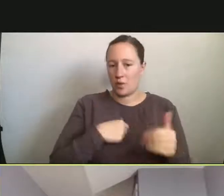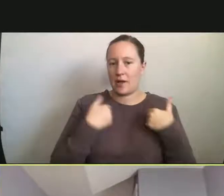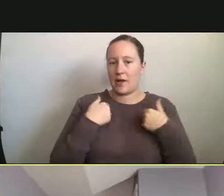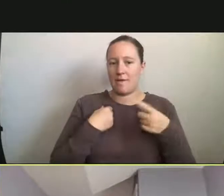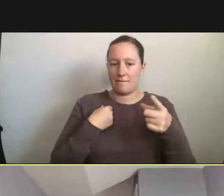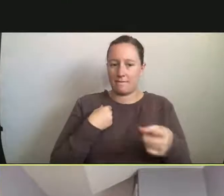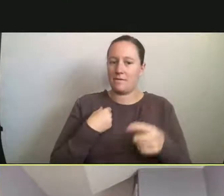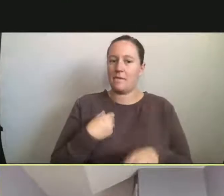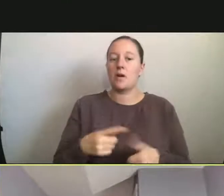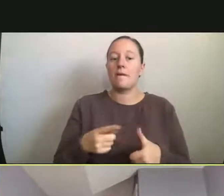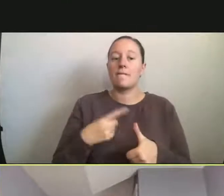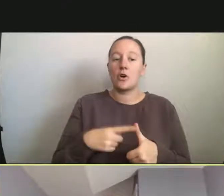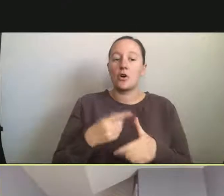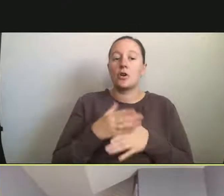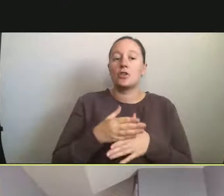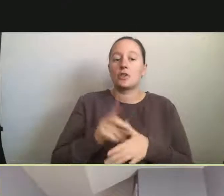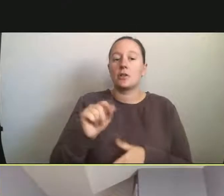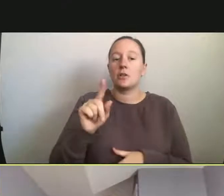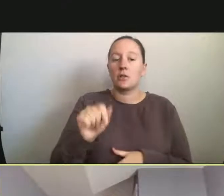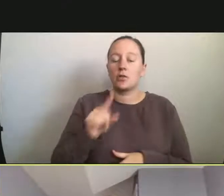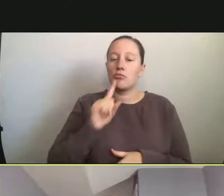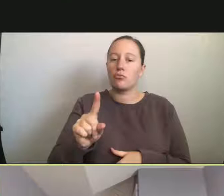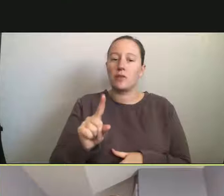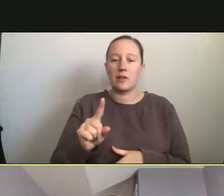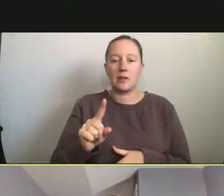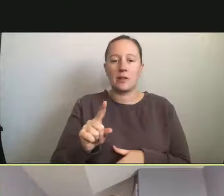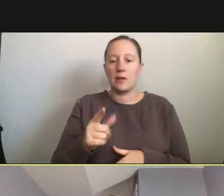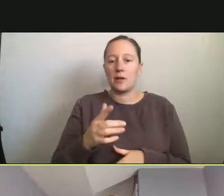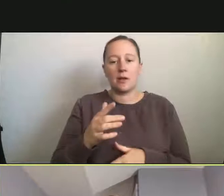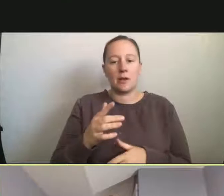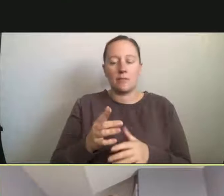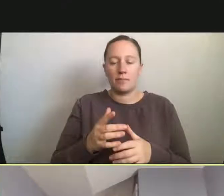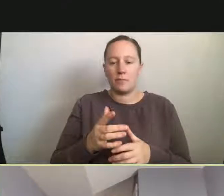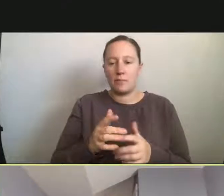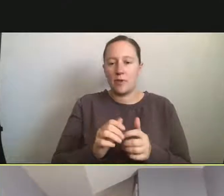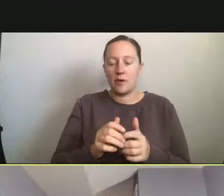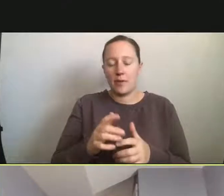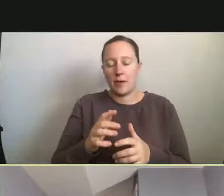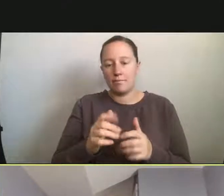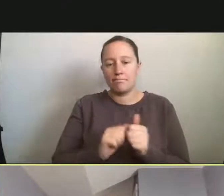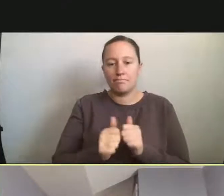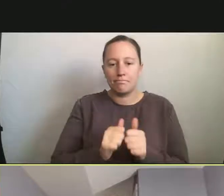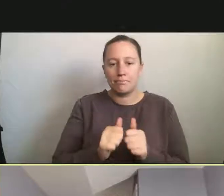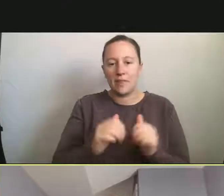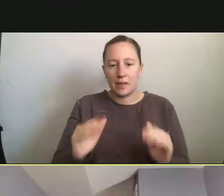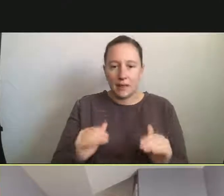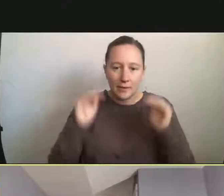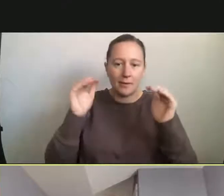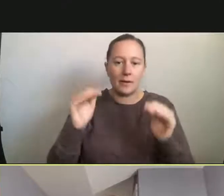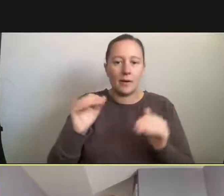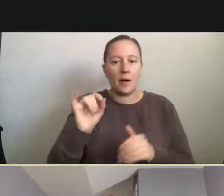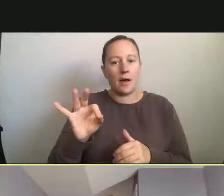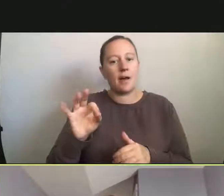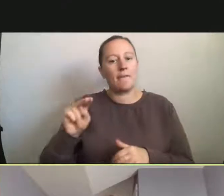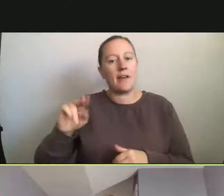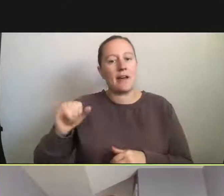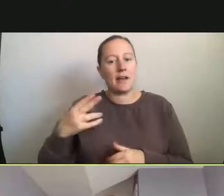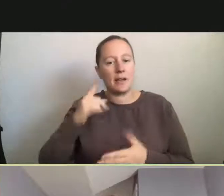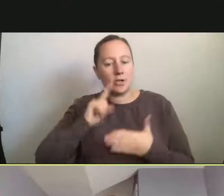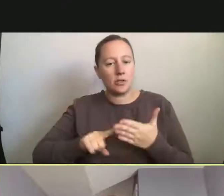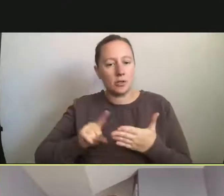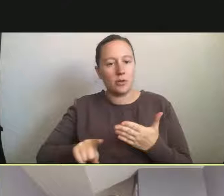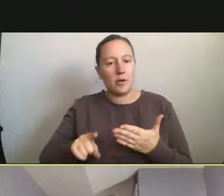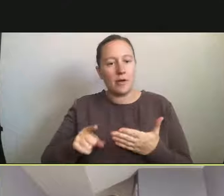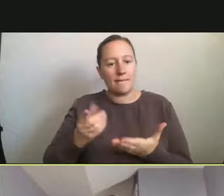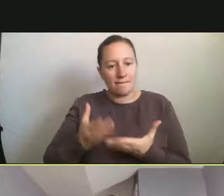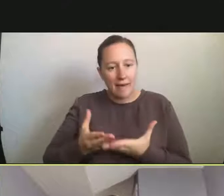So first, sharing data can help to advance the rigor and reproducibility of NIH-supported research by enabling the